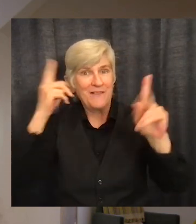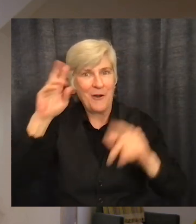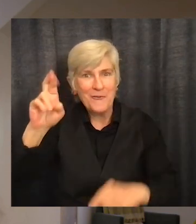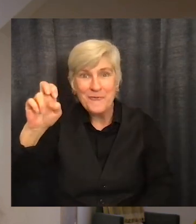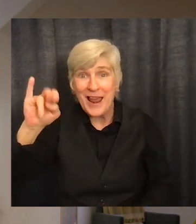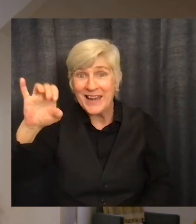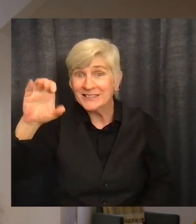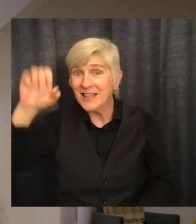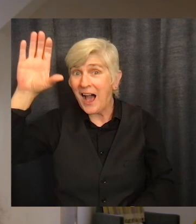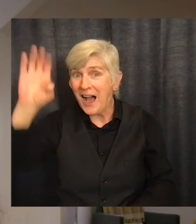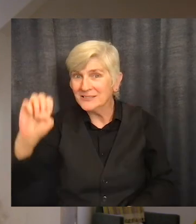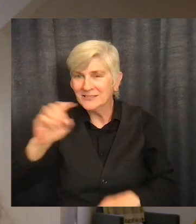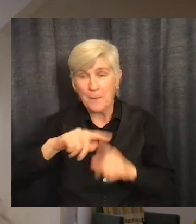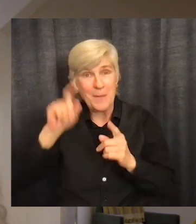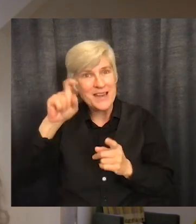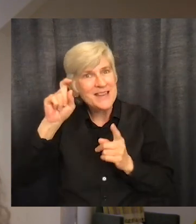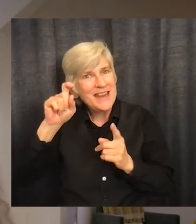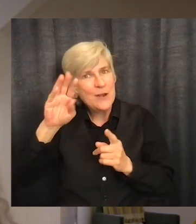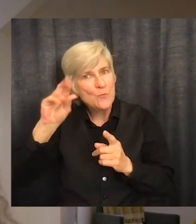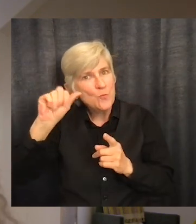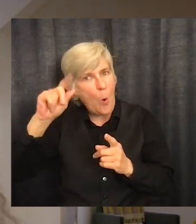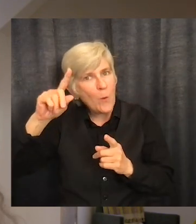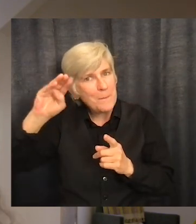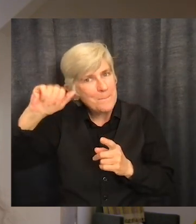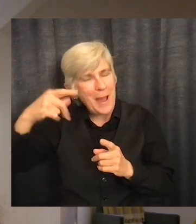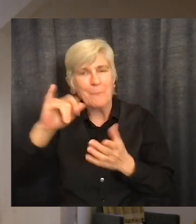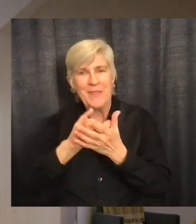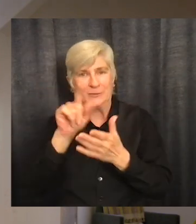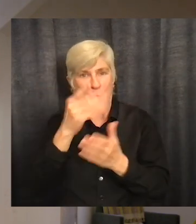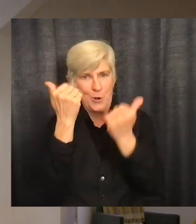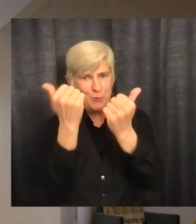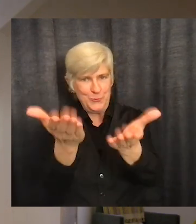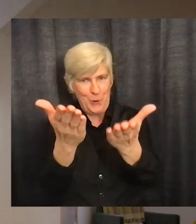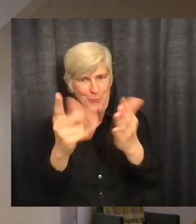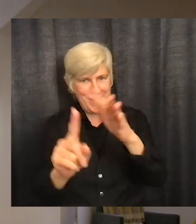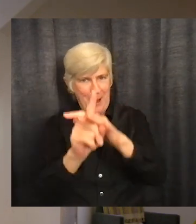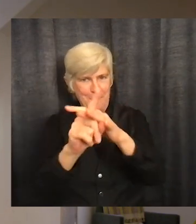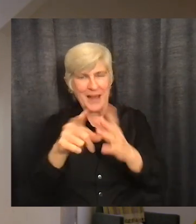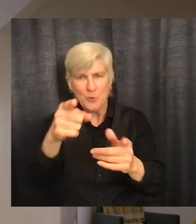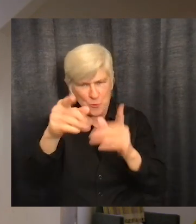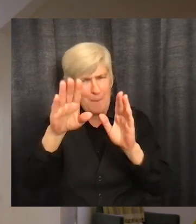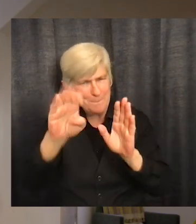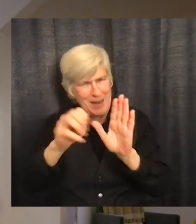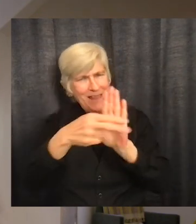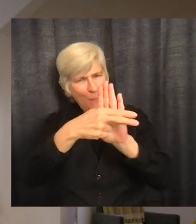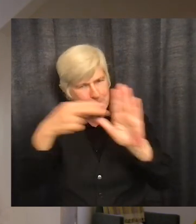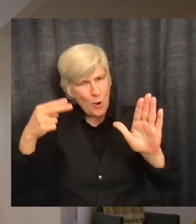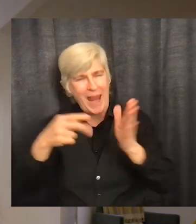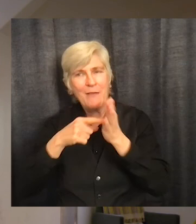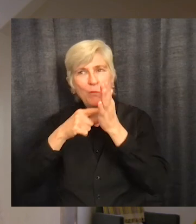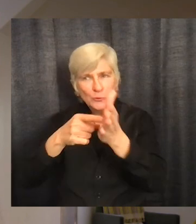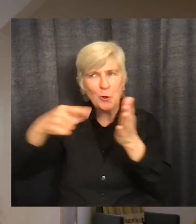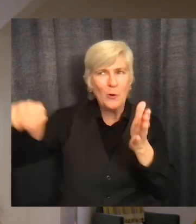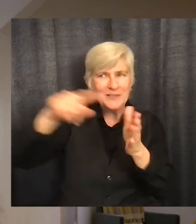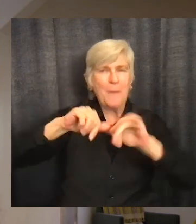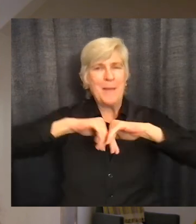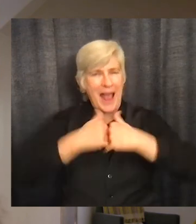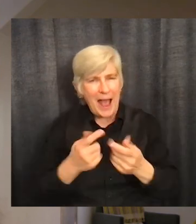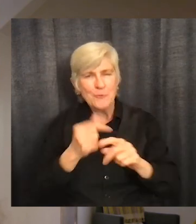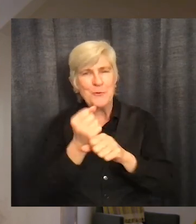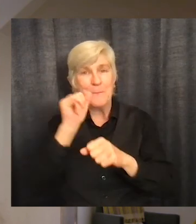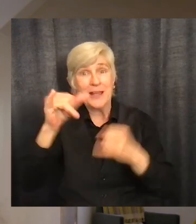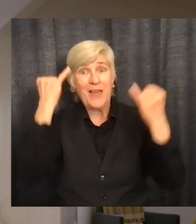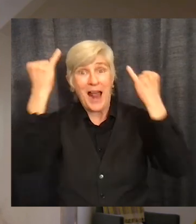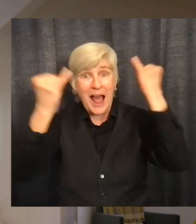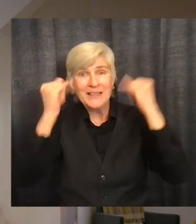for a renaissance. But they need a roadmap, and that's where you come in. Be the brand that shows them how to